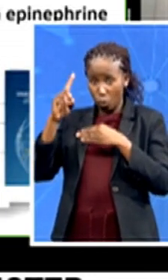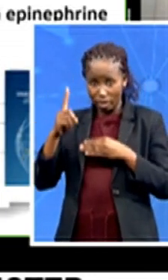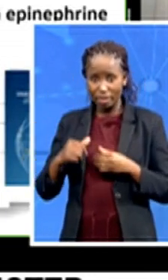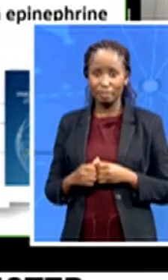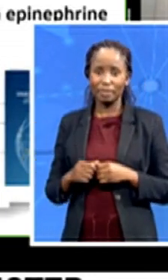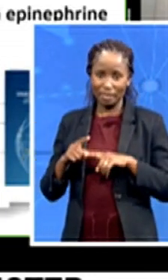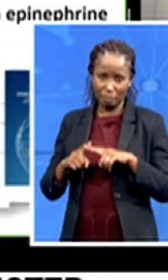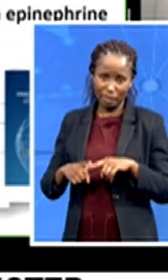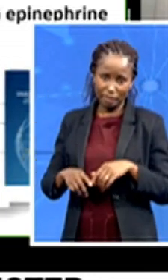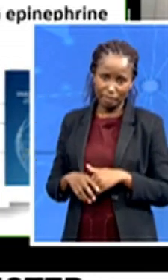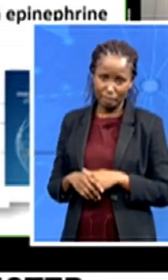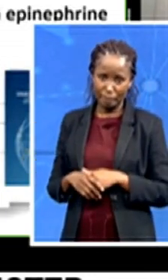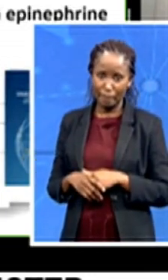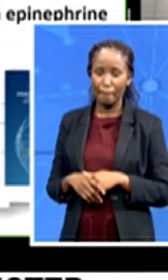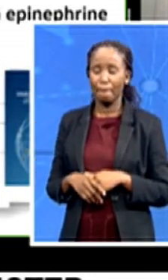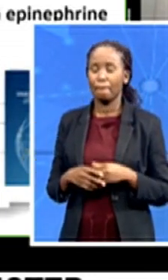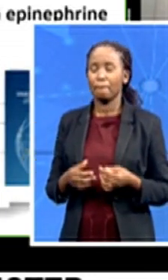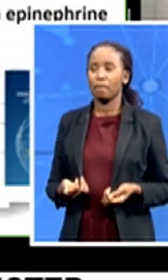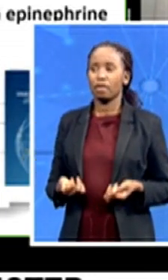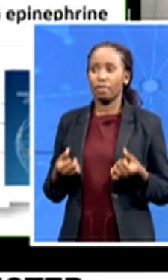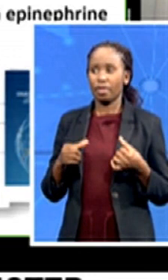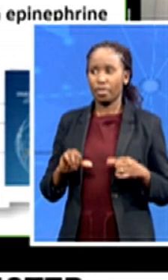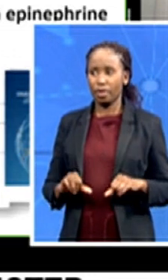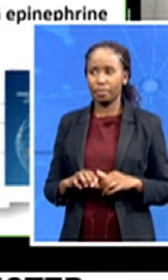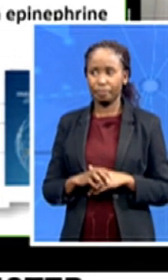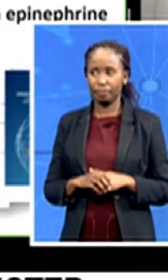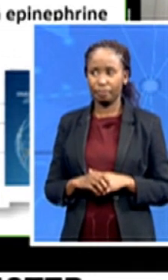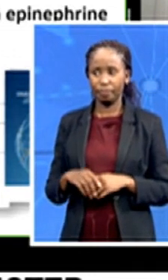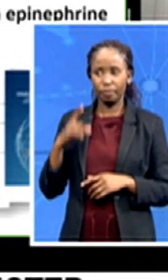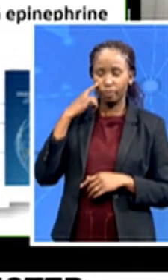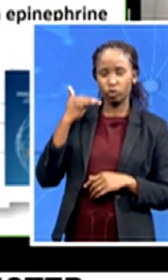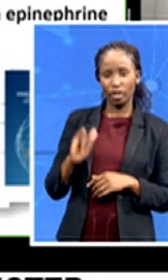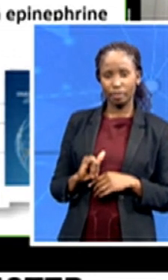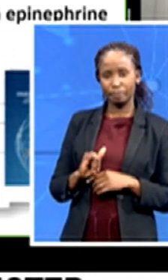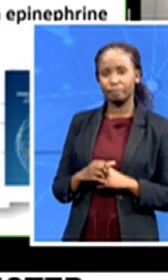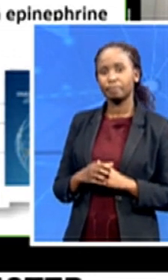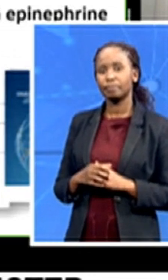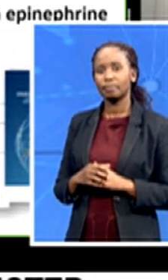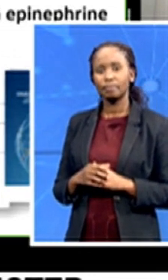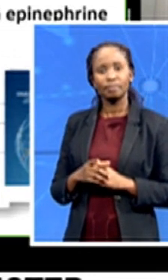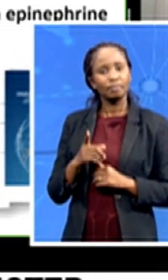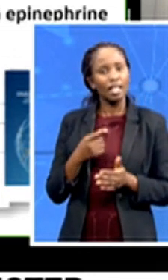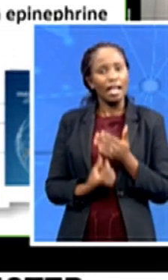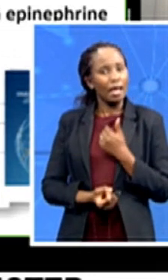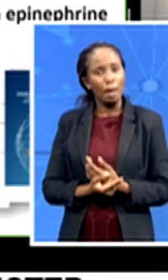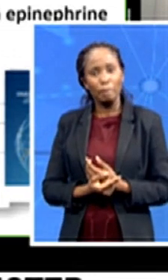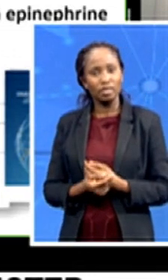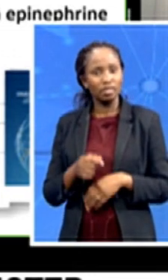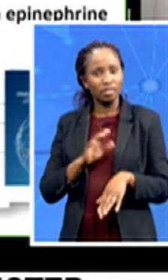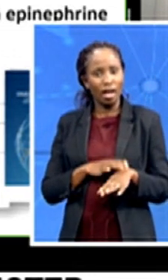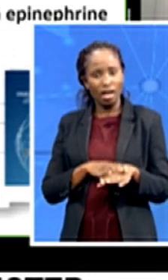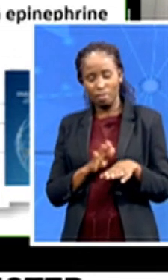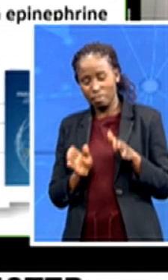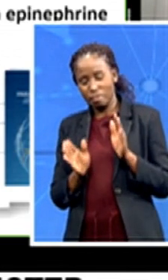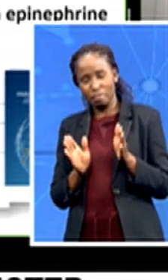you look at whether the event happened within a specific time window. Now, all adverse events have,